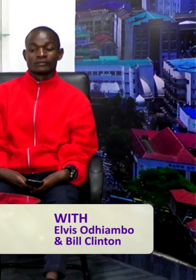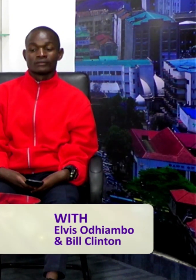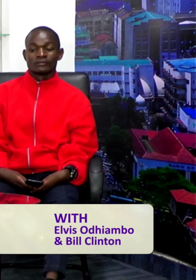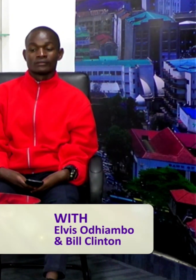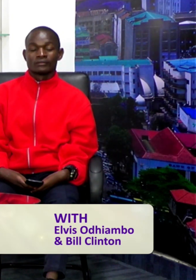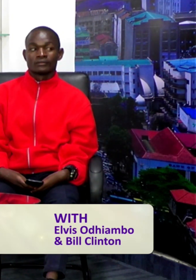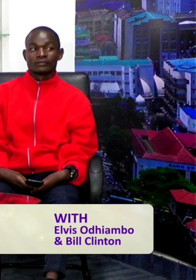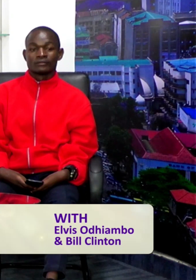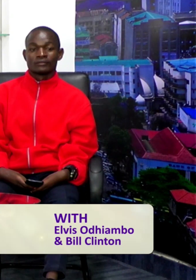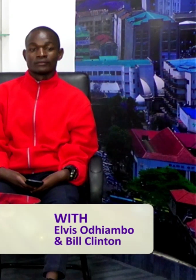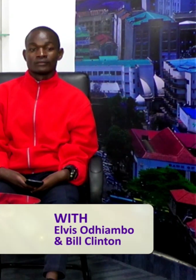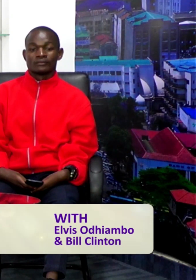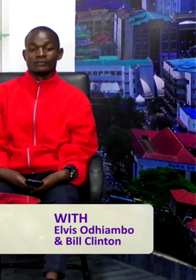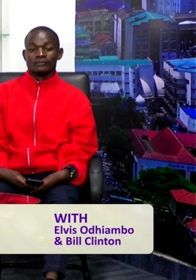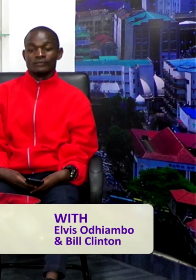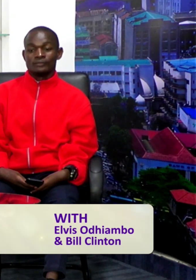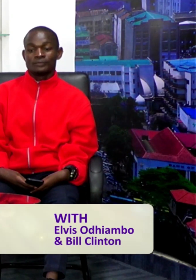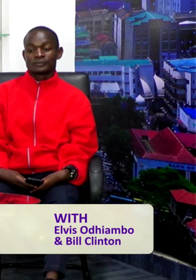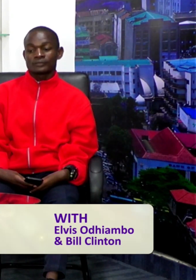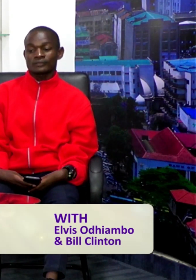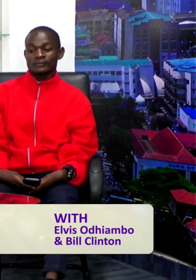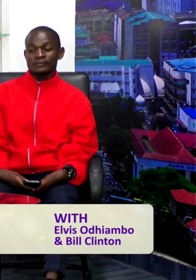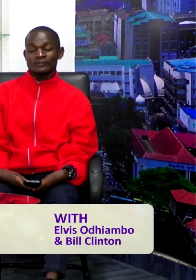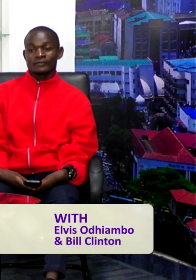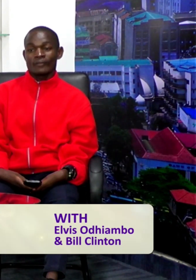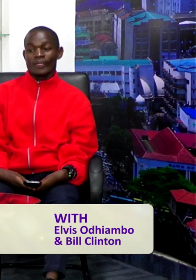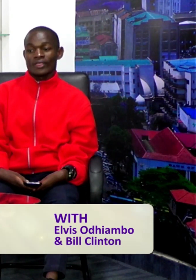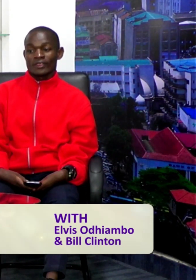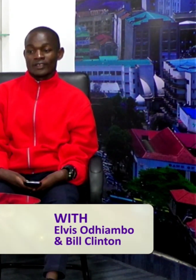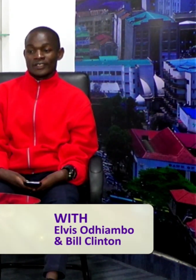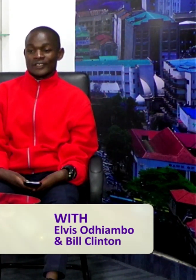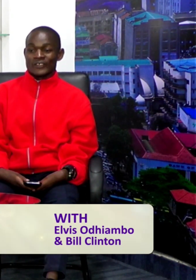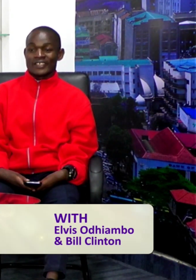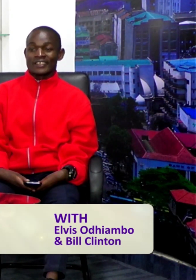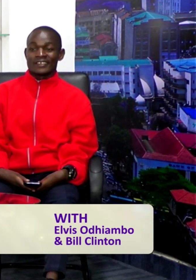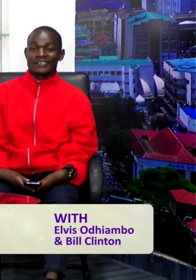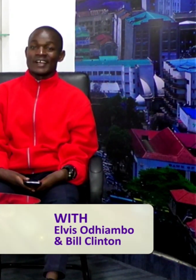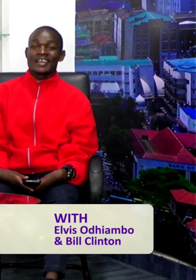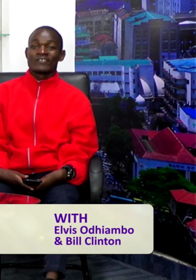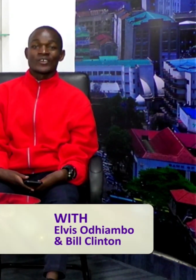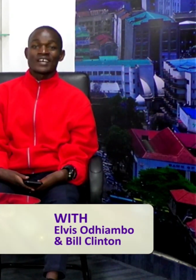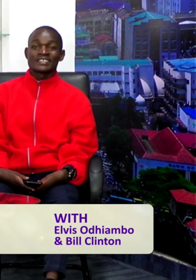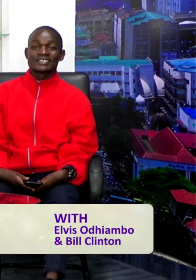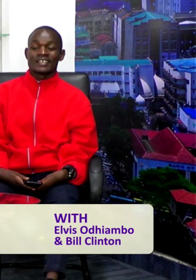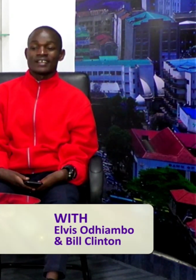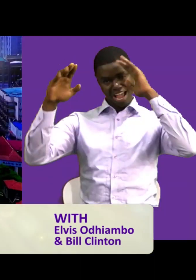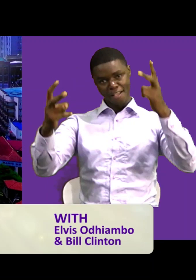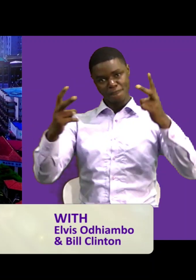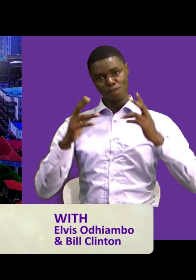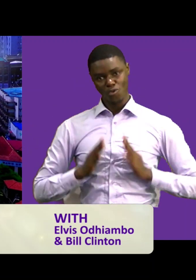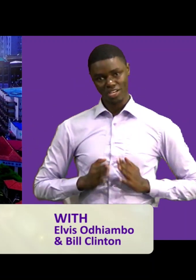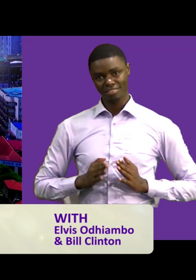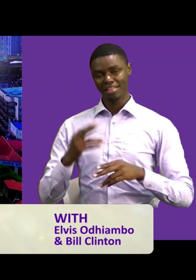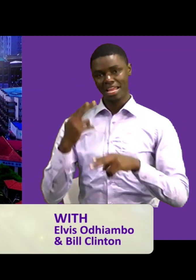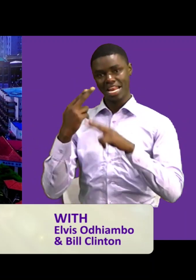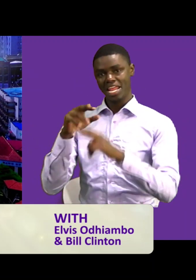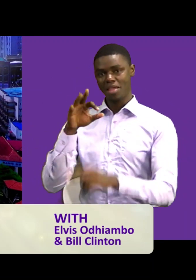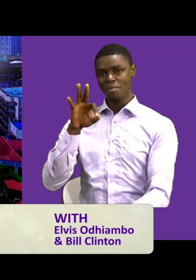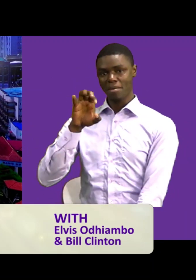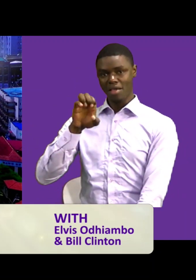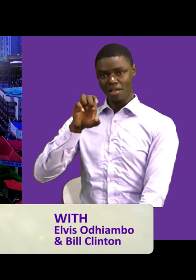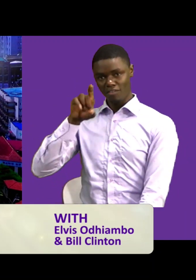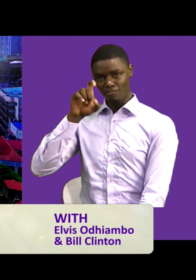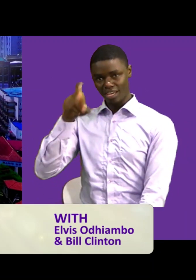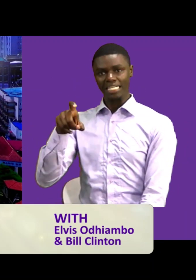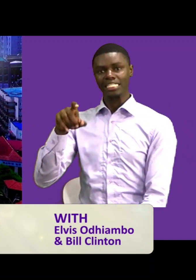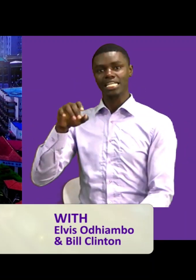then he'll introduce himself. So welcome my guest, and tell us more about yourself. Okay, hi viewers, I'm FELIX MAKONA,